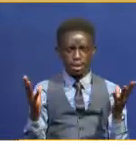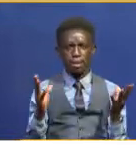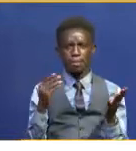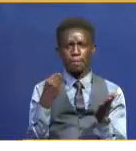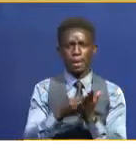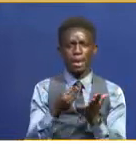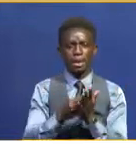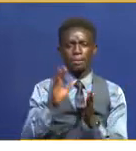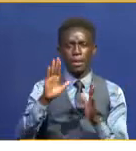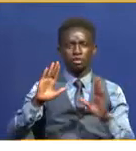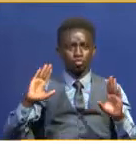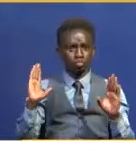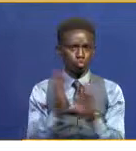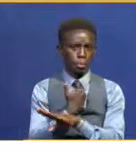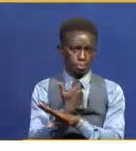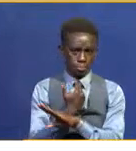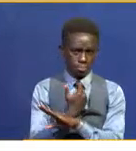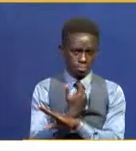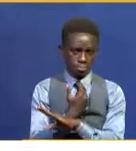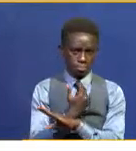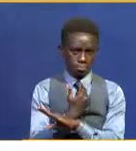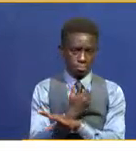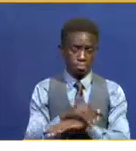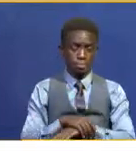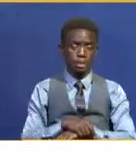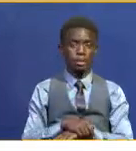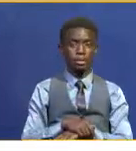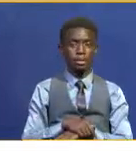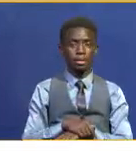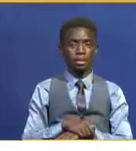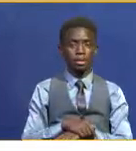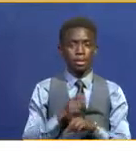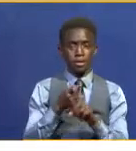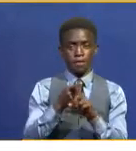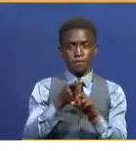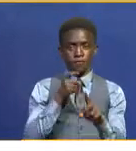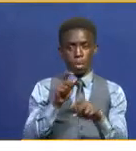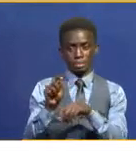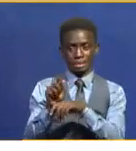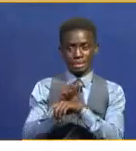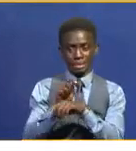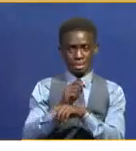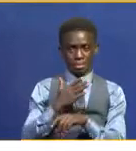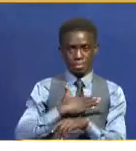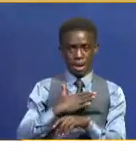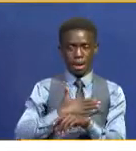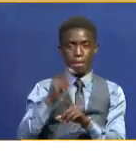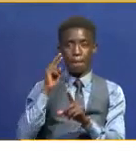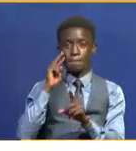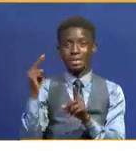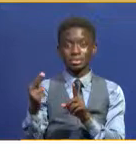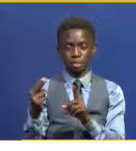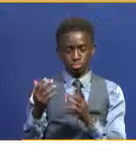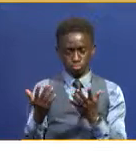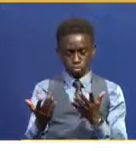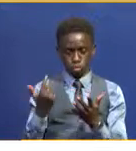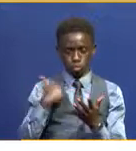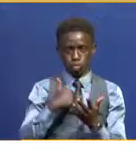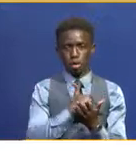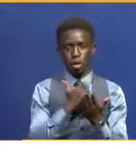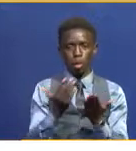cash investments. So, from a training perspective, we do offer trainings